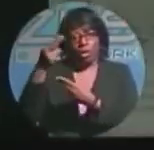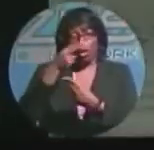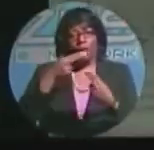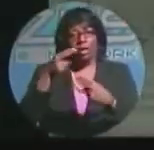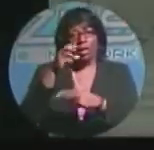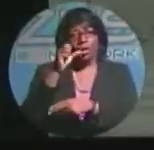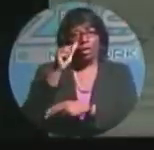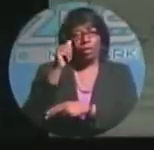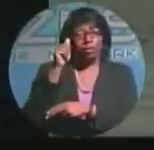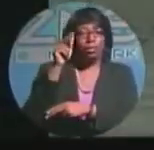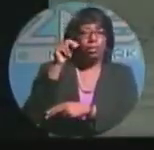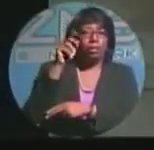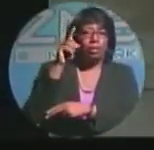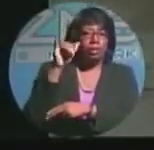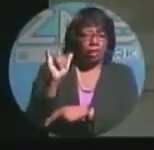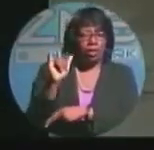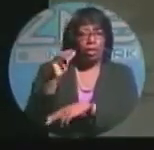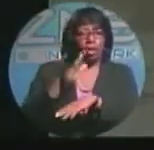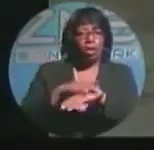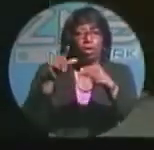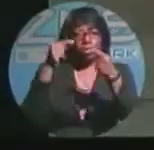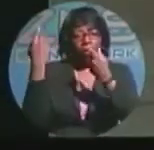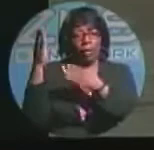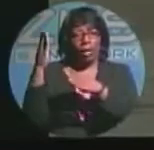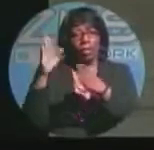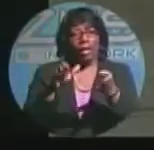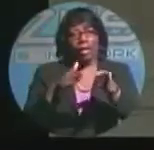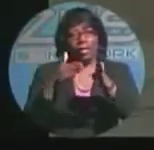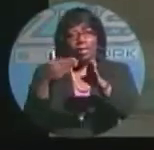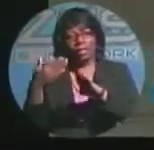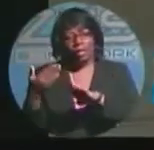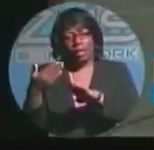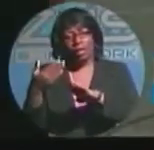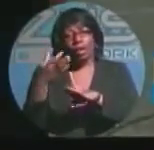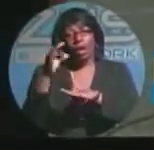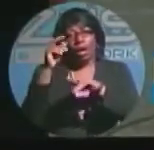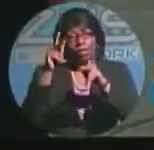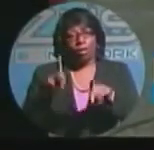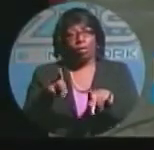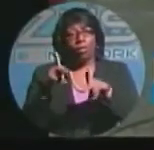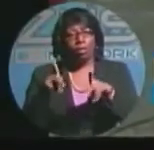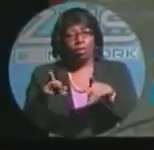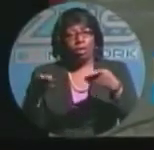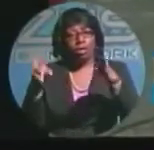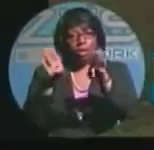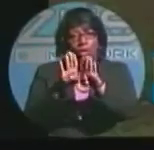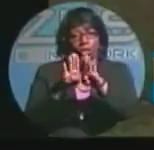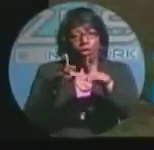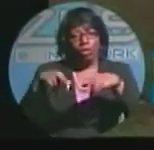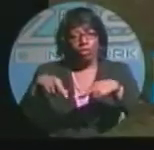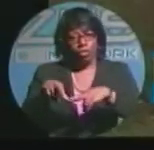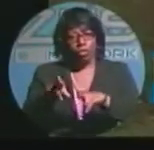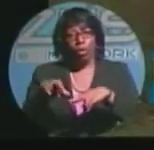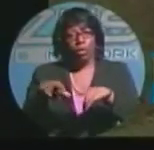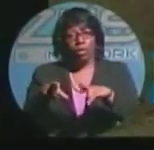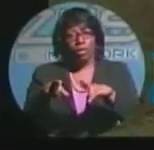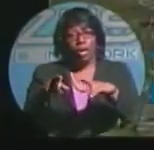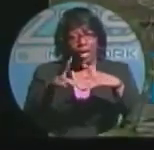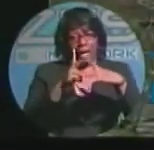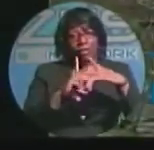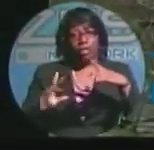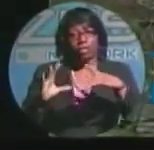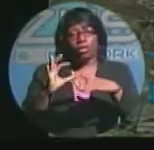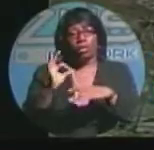Sandy descended on Grand Bahama, resulting in the death of a Queens Cove resident, forced the closure of roads, the evacuation of communities due